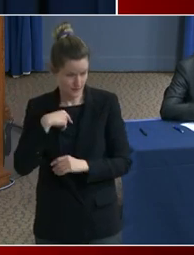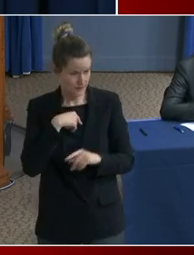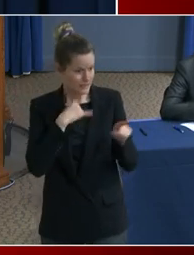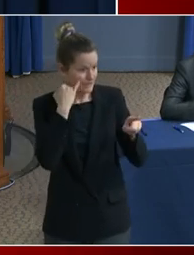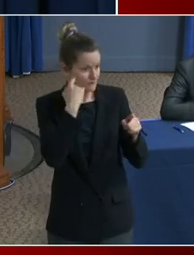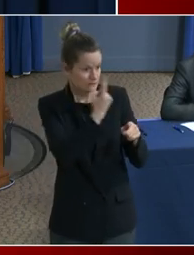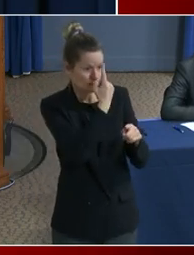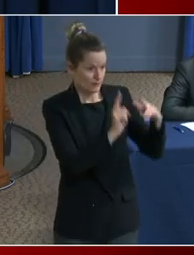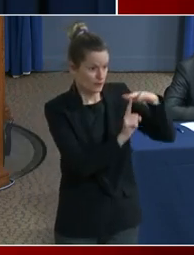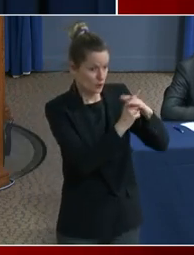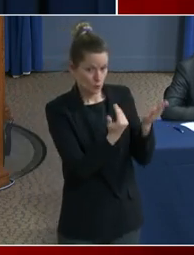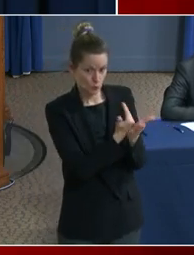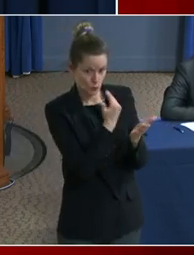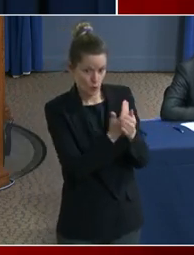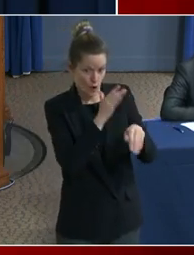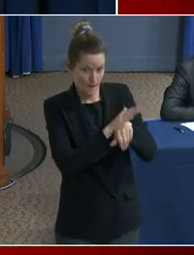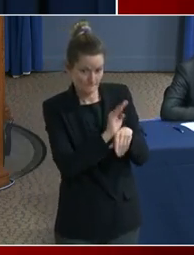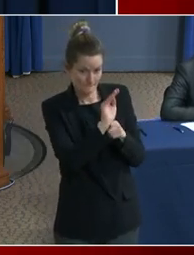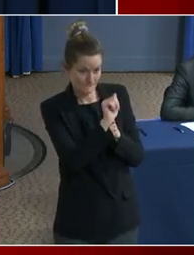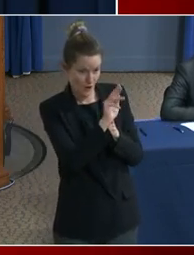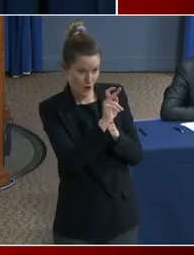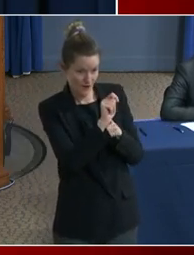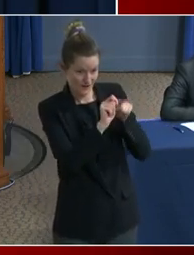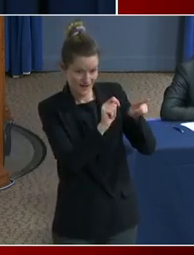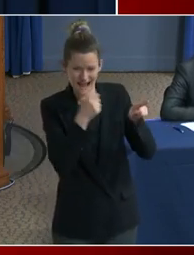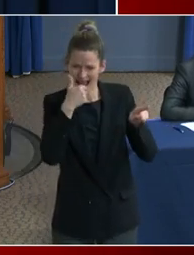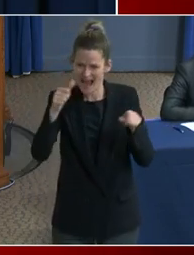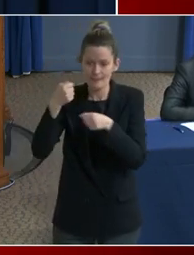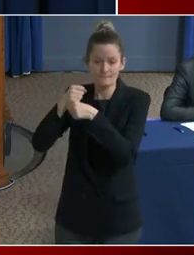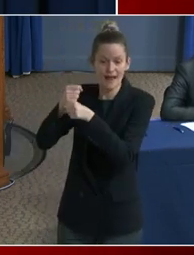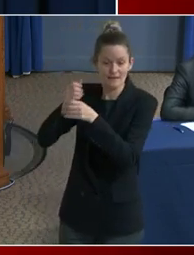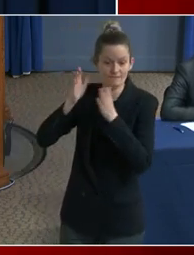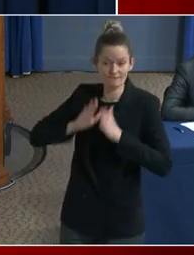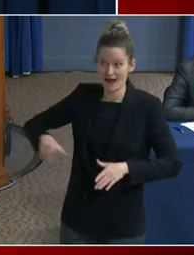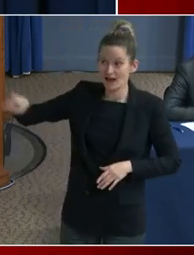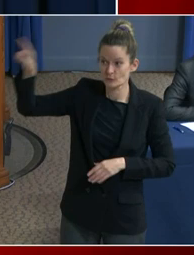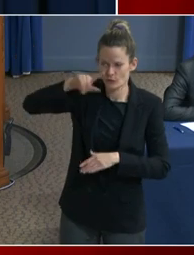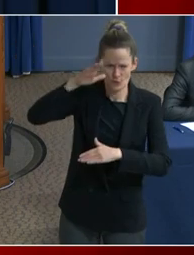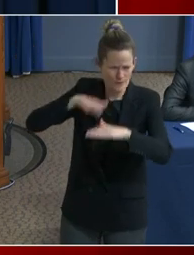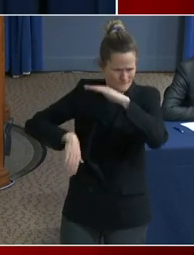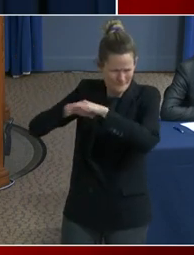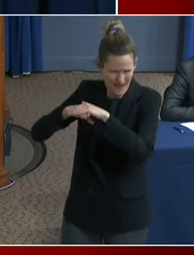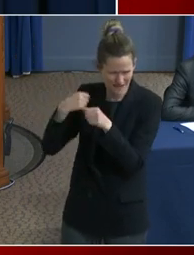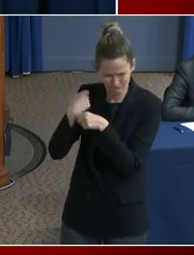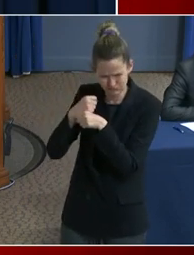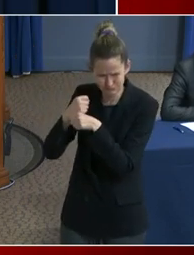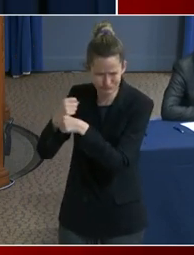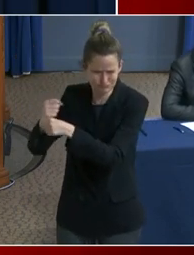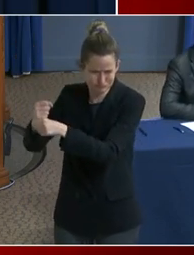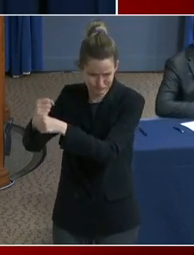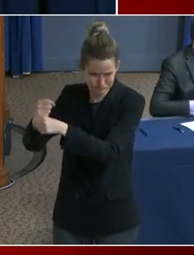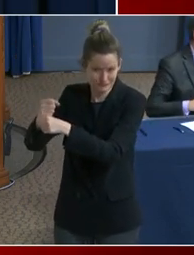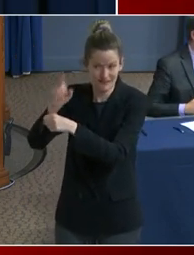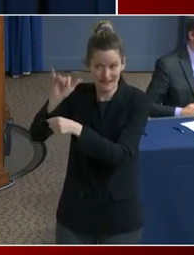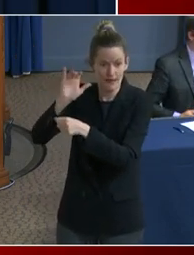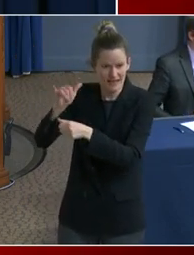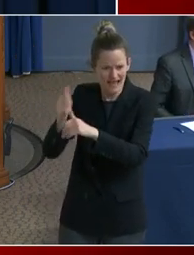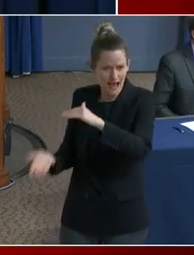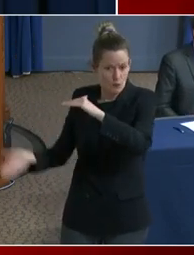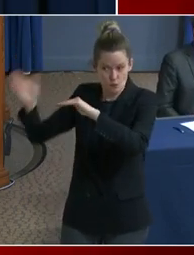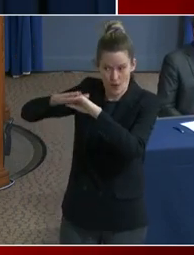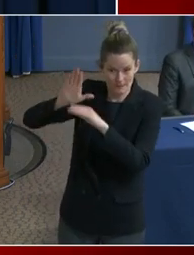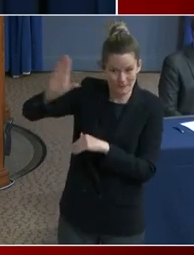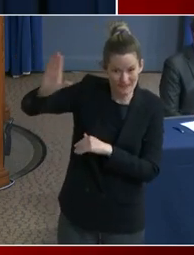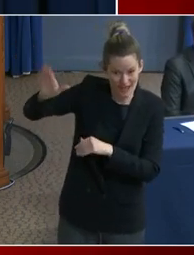any manufacturer or producer probably has a period of time where they need to ramp up production, understand what demand for